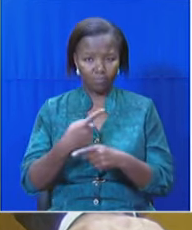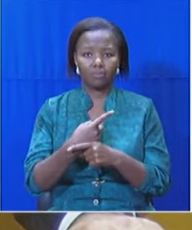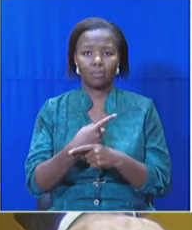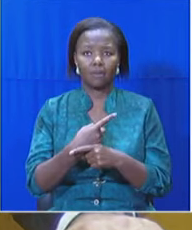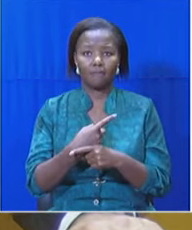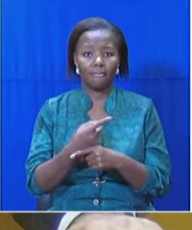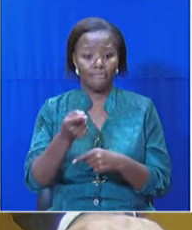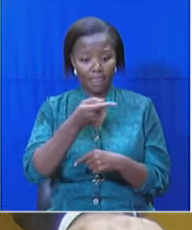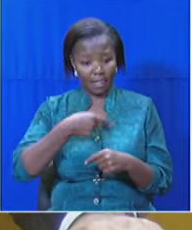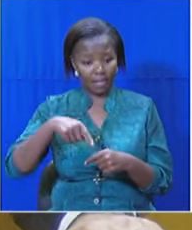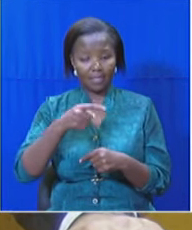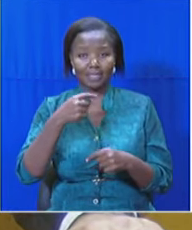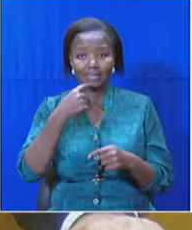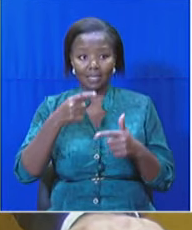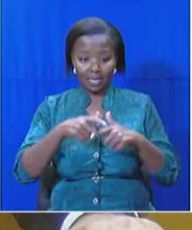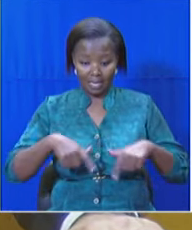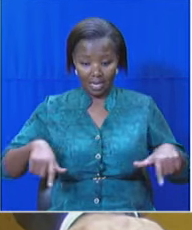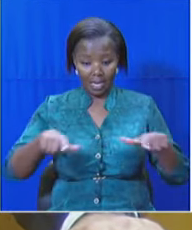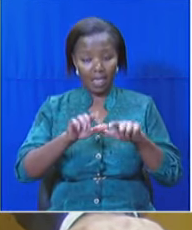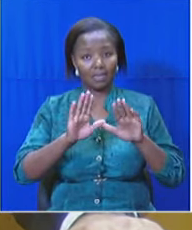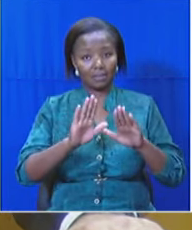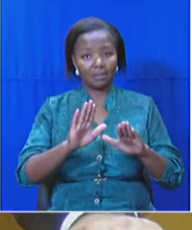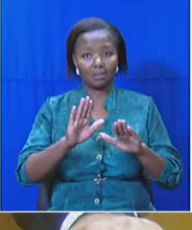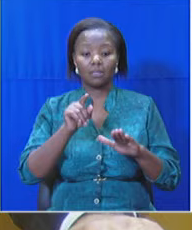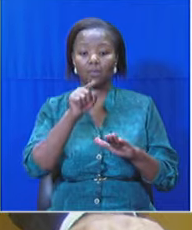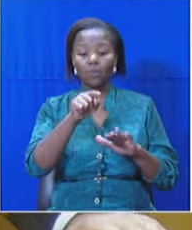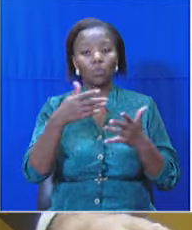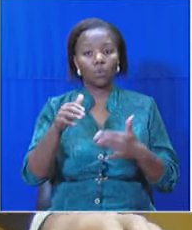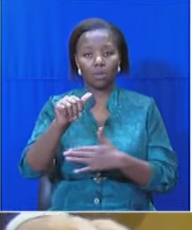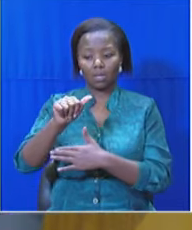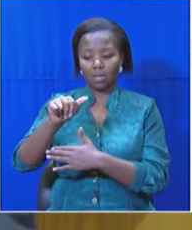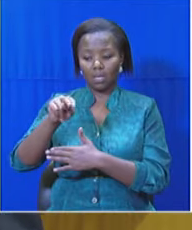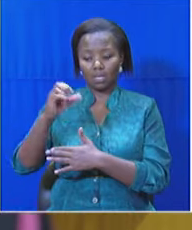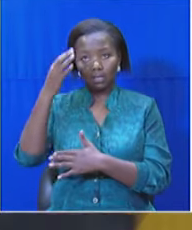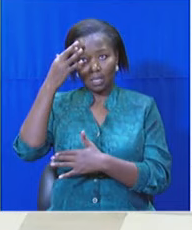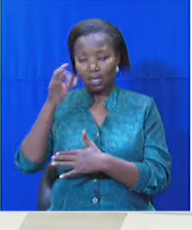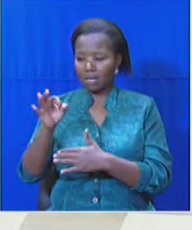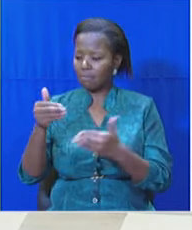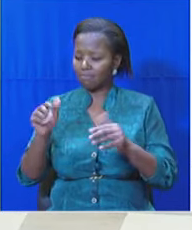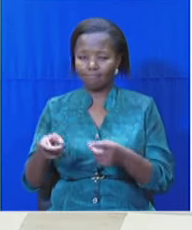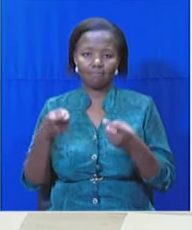nie u of die ANC regering sal kan hanteer nie. Ek dank u.